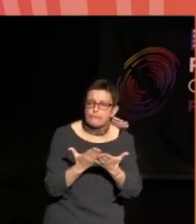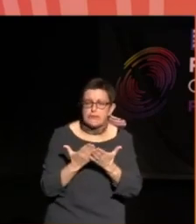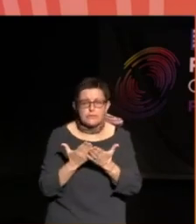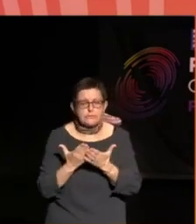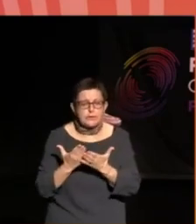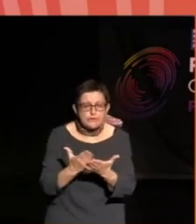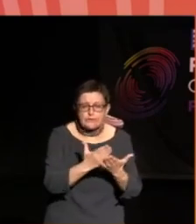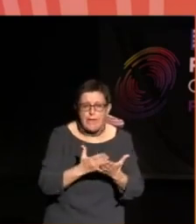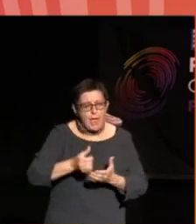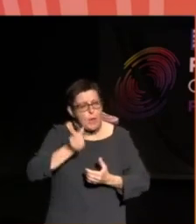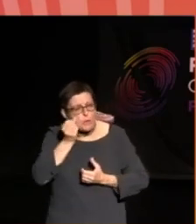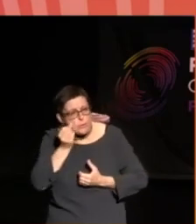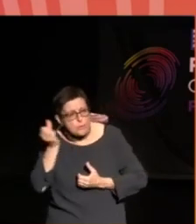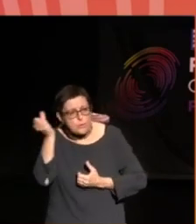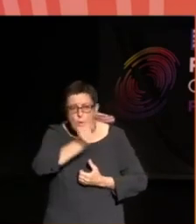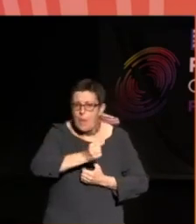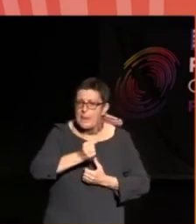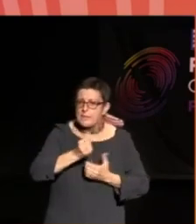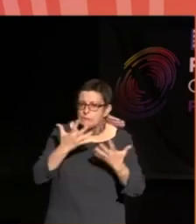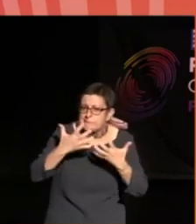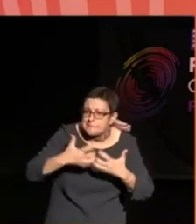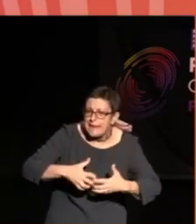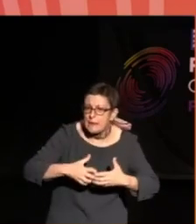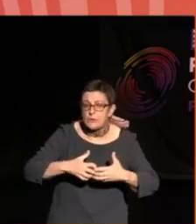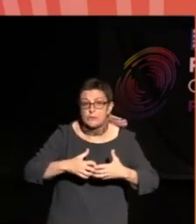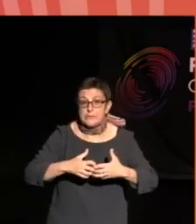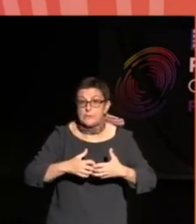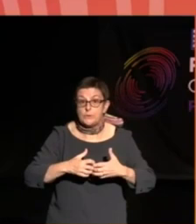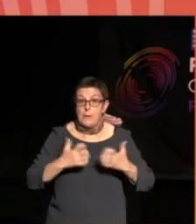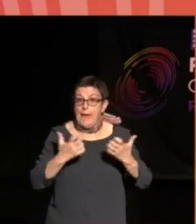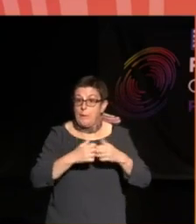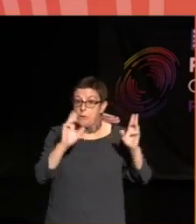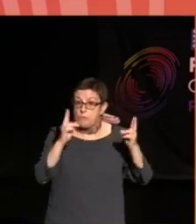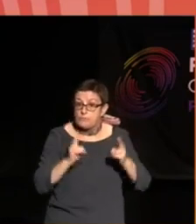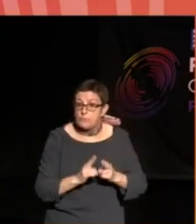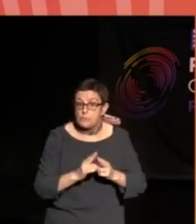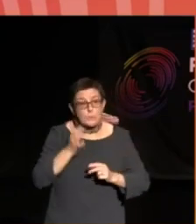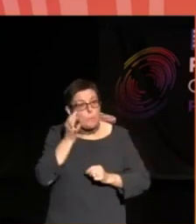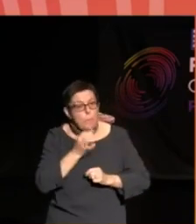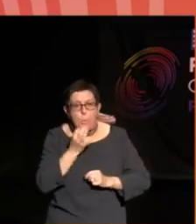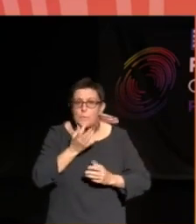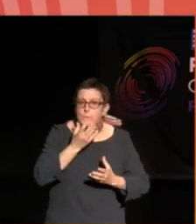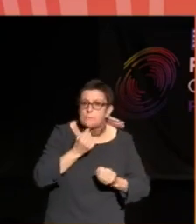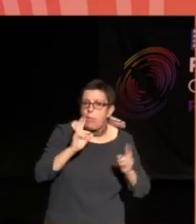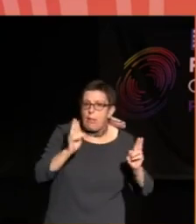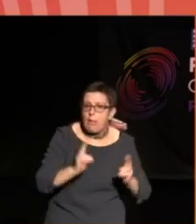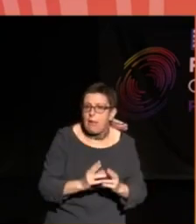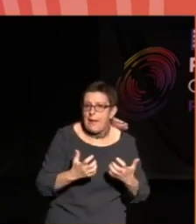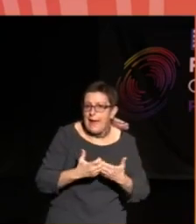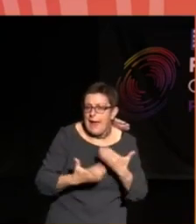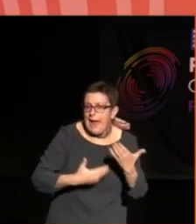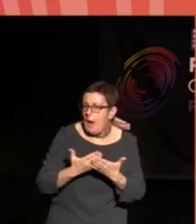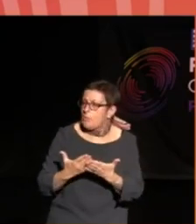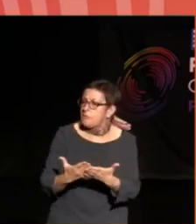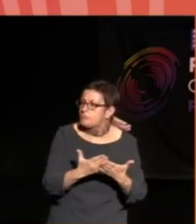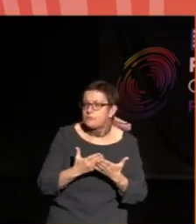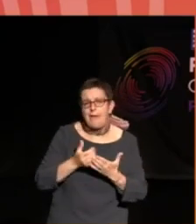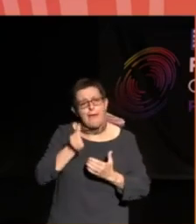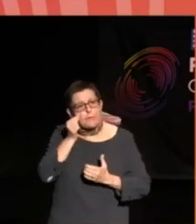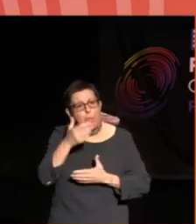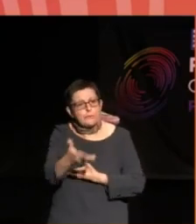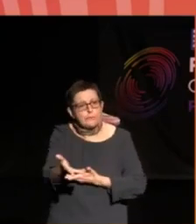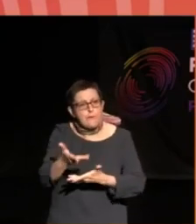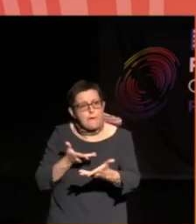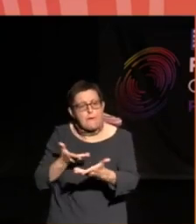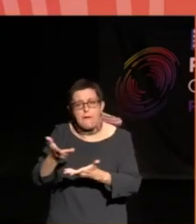open sourcing their technology for reducing water usage and all those kinds of